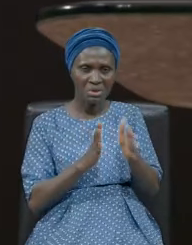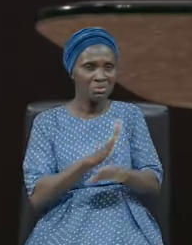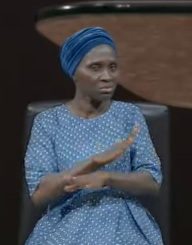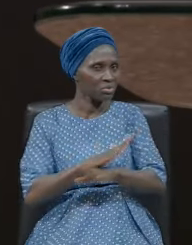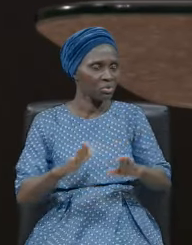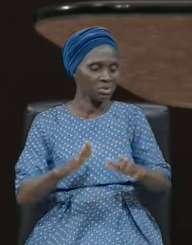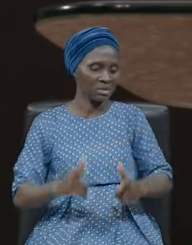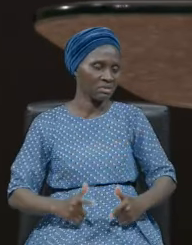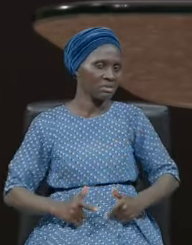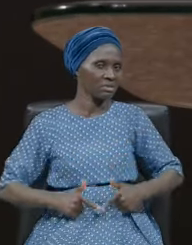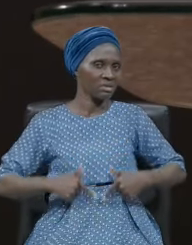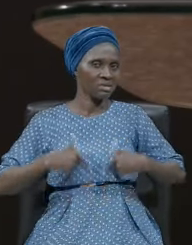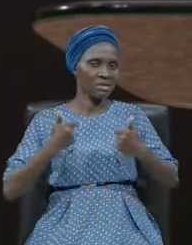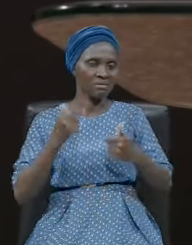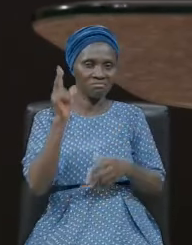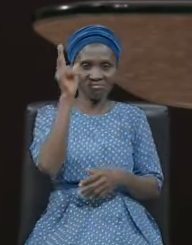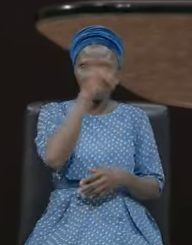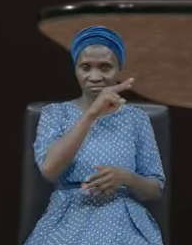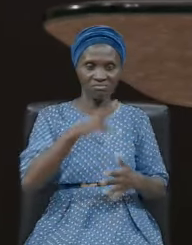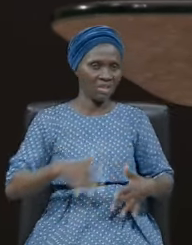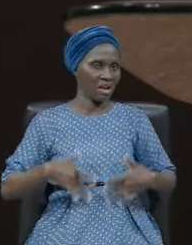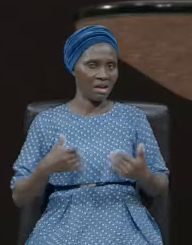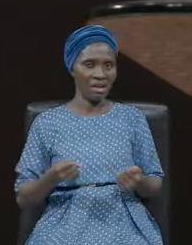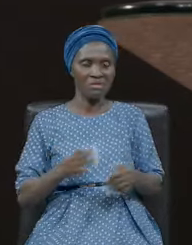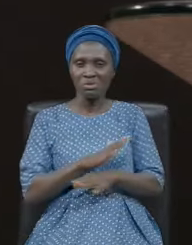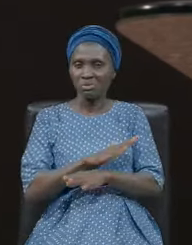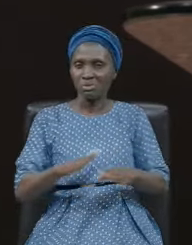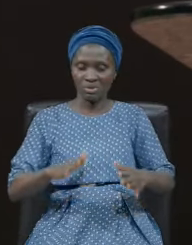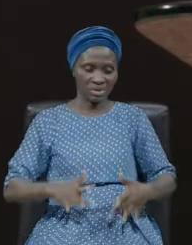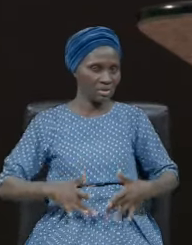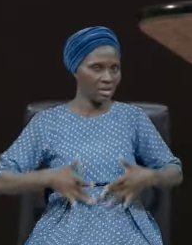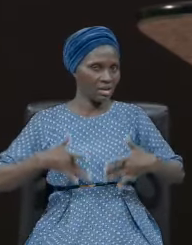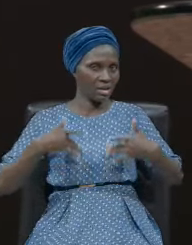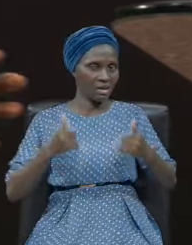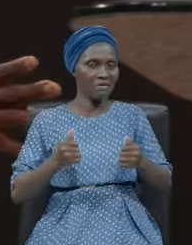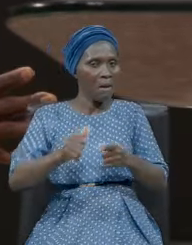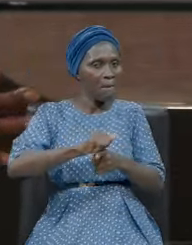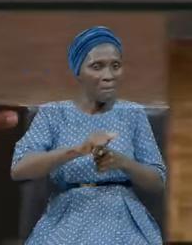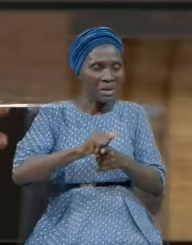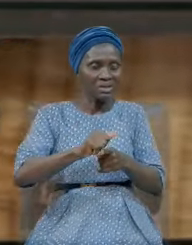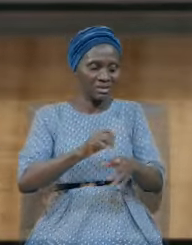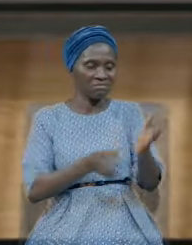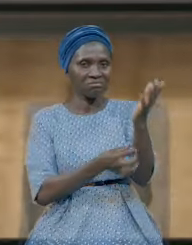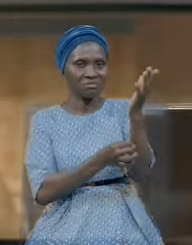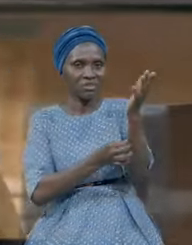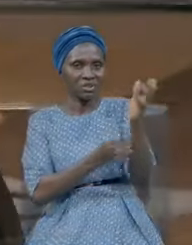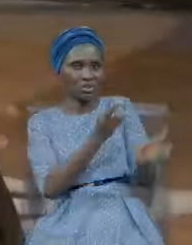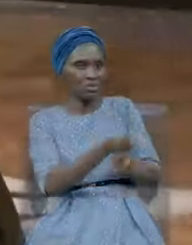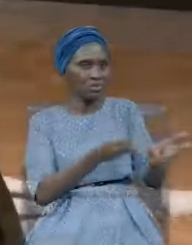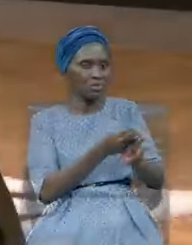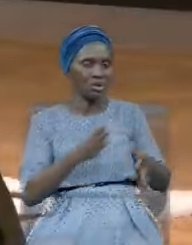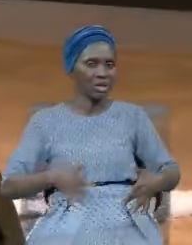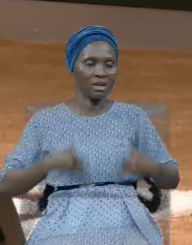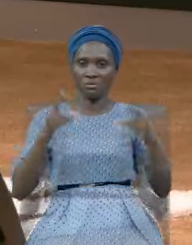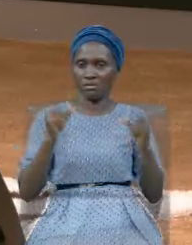live careless lives. They don't live fleshly lives. They don't live